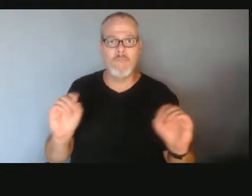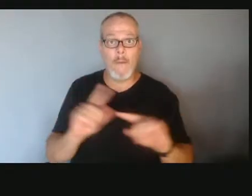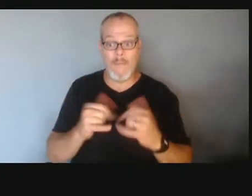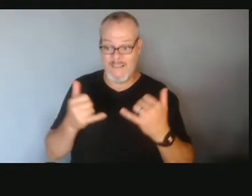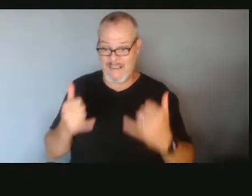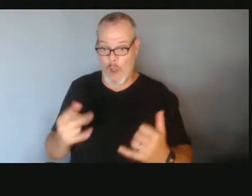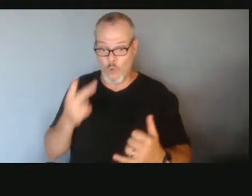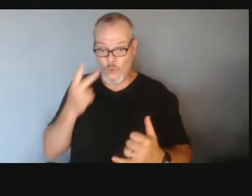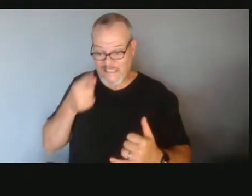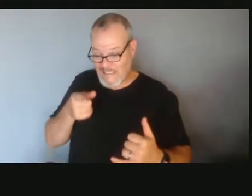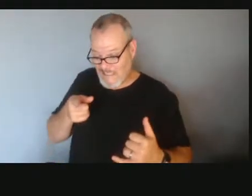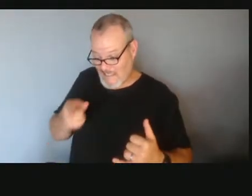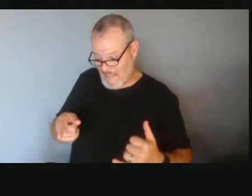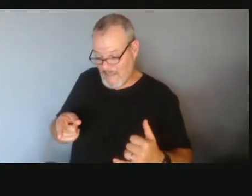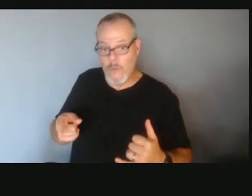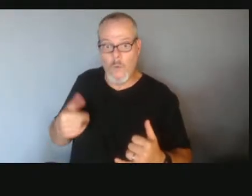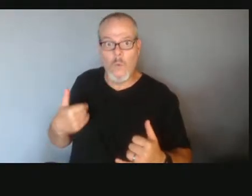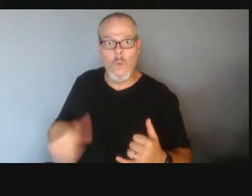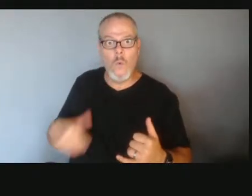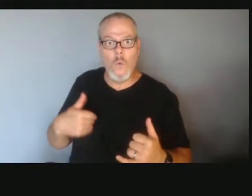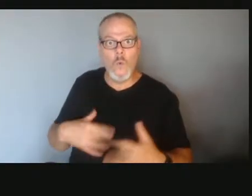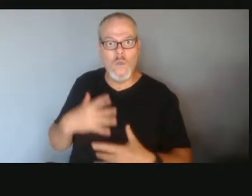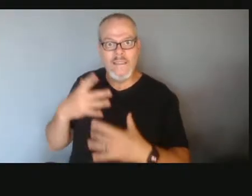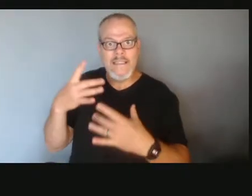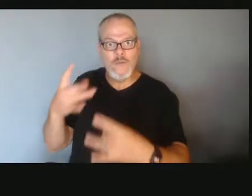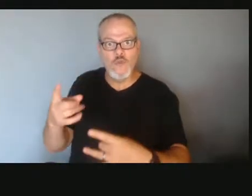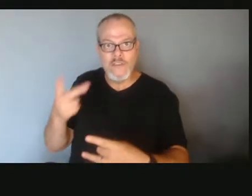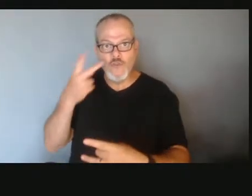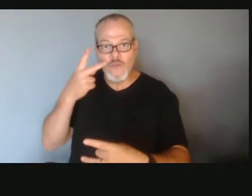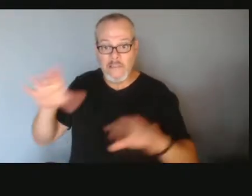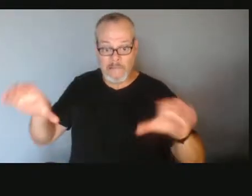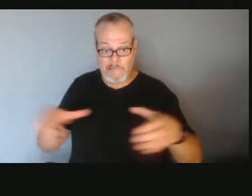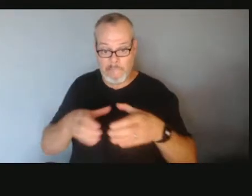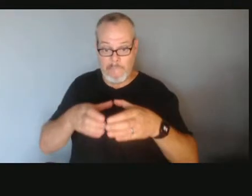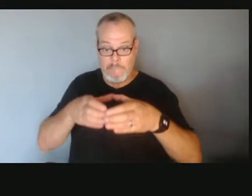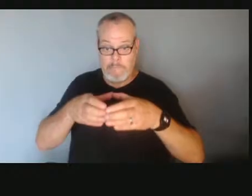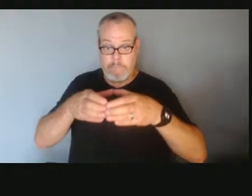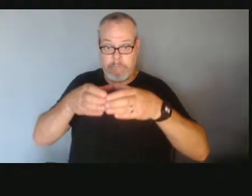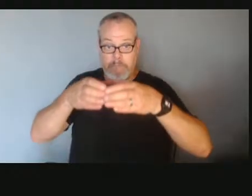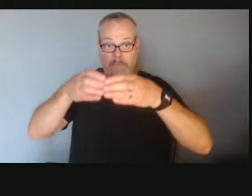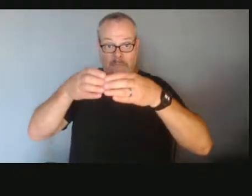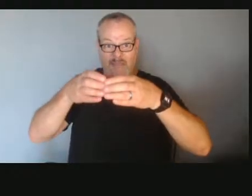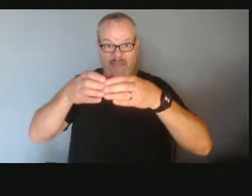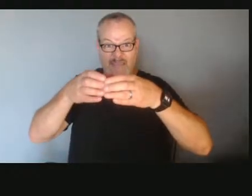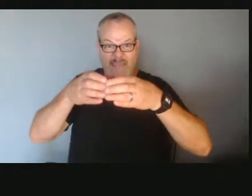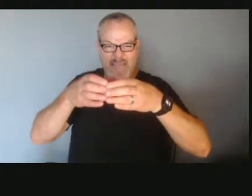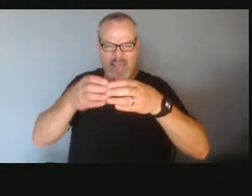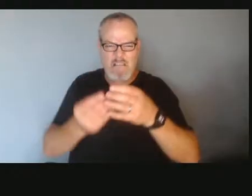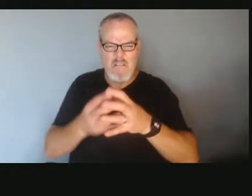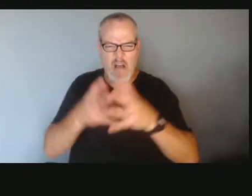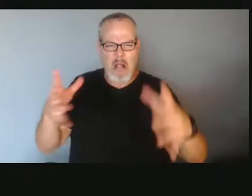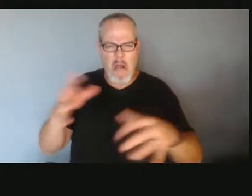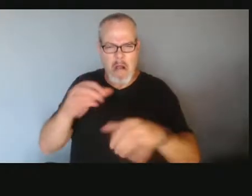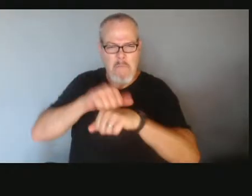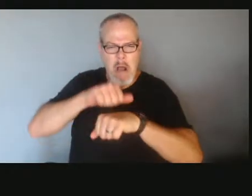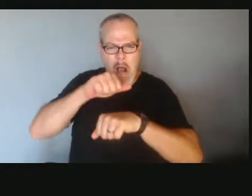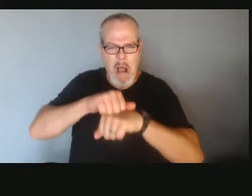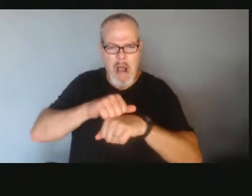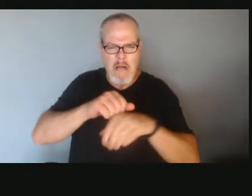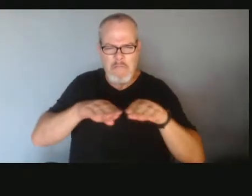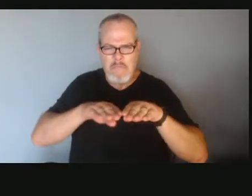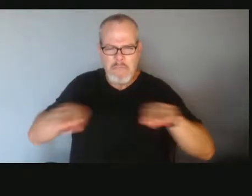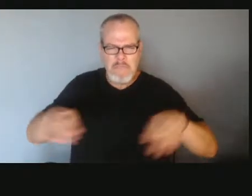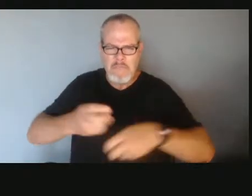side of the crater. Those first fissures came up on a wall through harder, older rock. And that's the pressure required